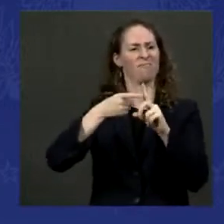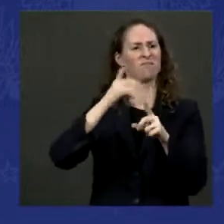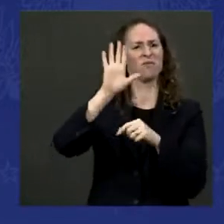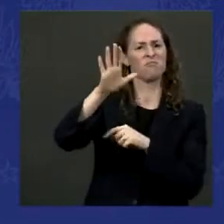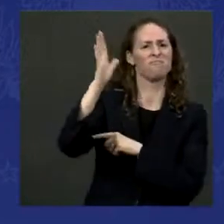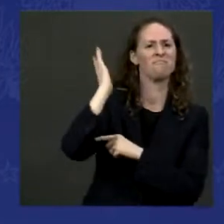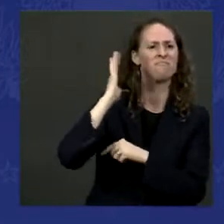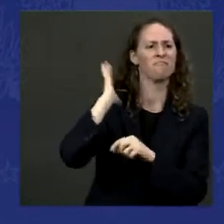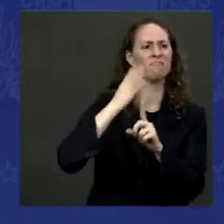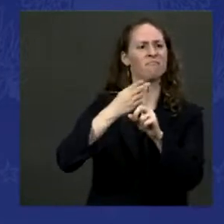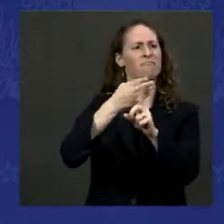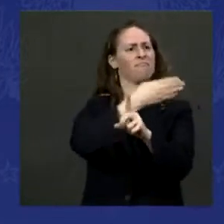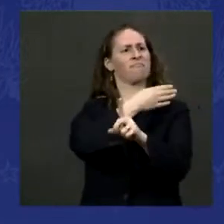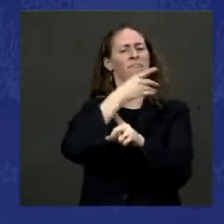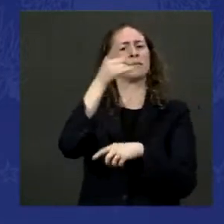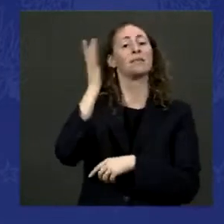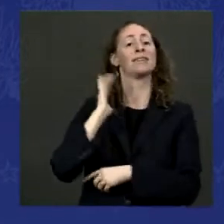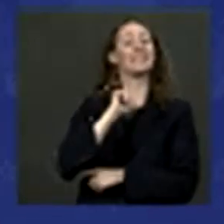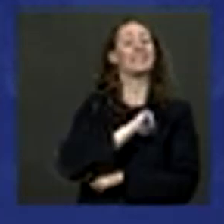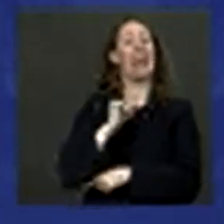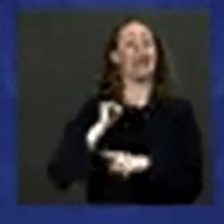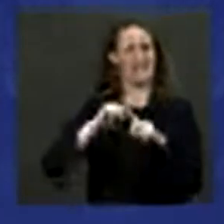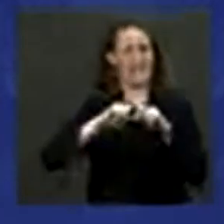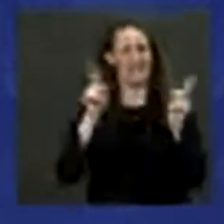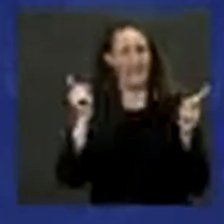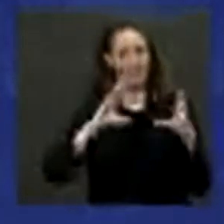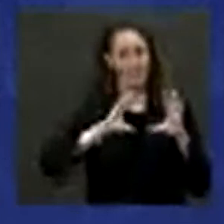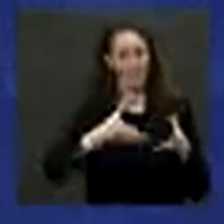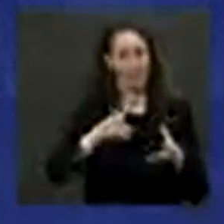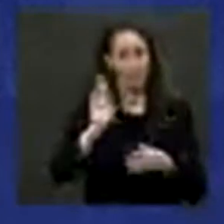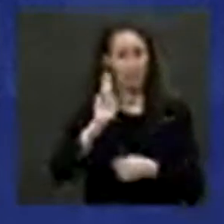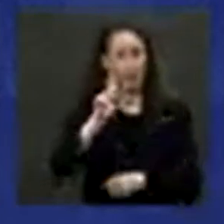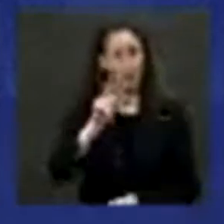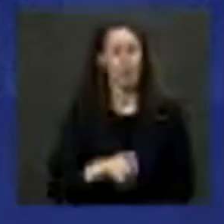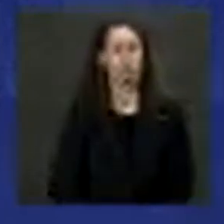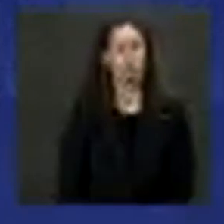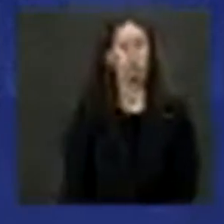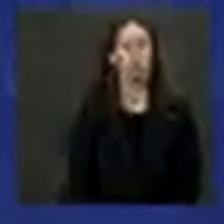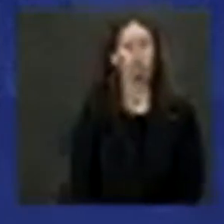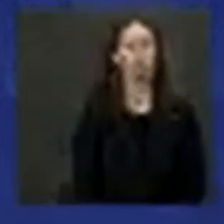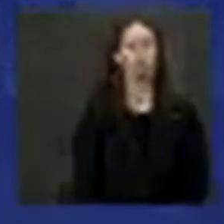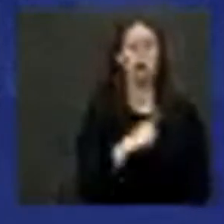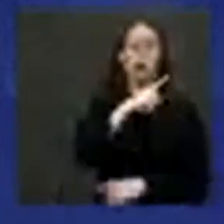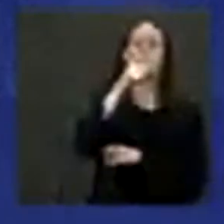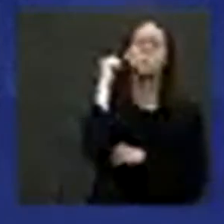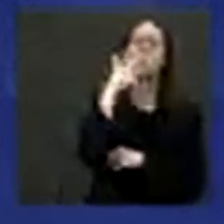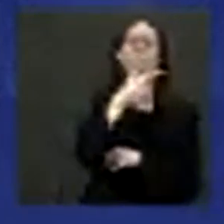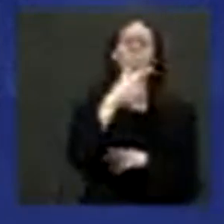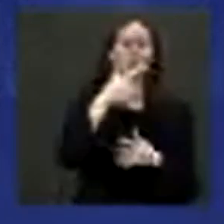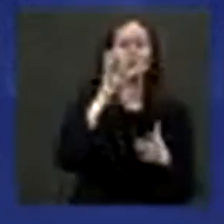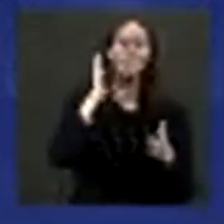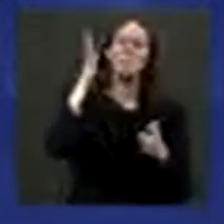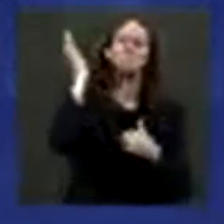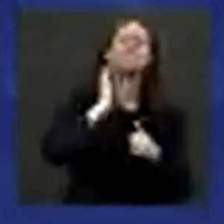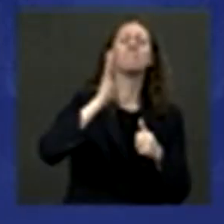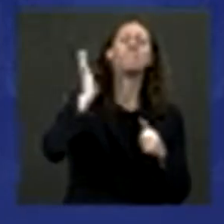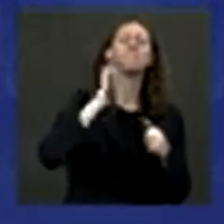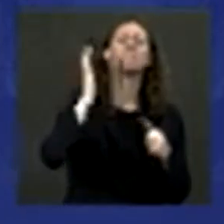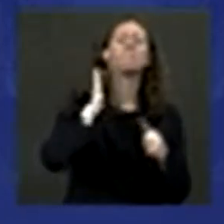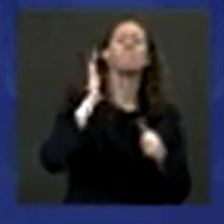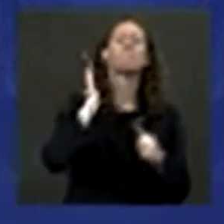years? Because we weren't calling for filibuster. We did not requiring 60 votes, and it was a straight up and down vote. Mr.